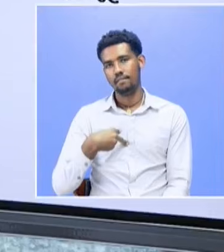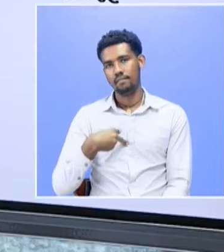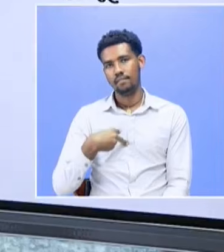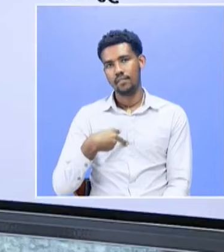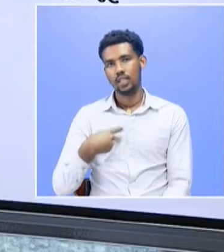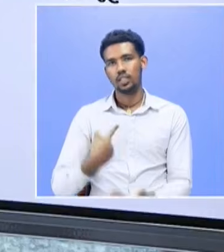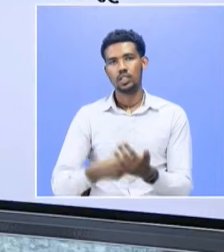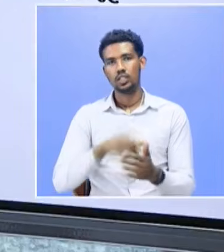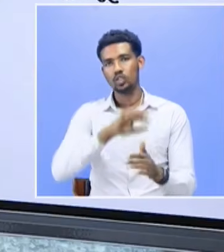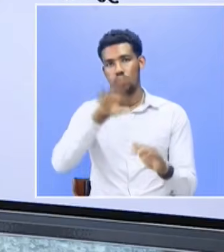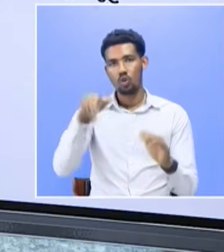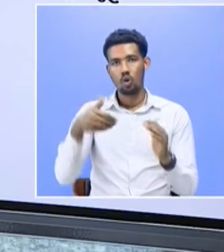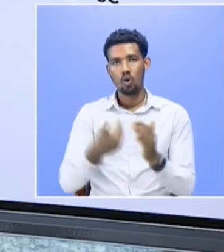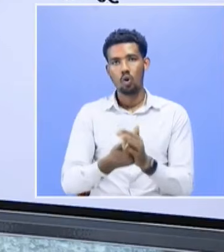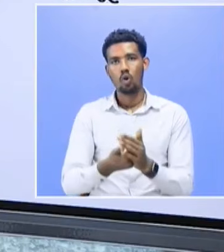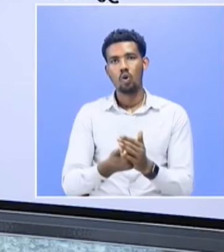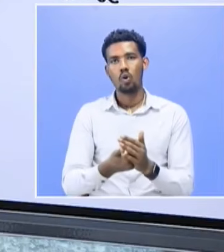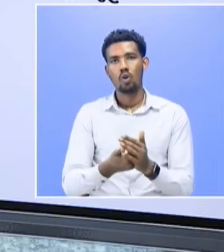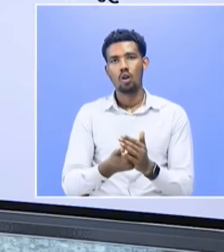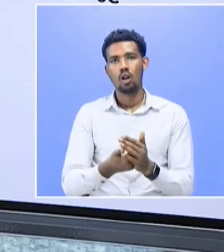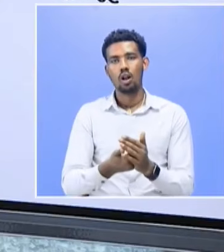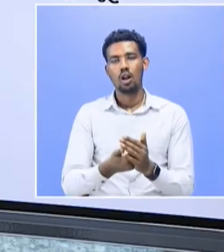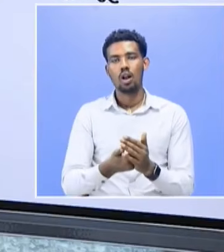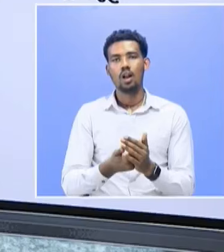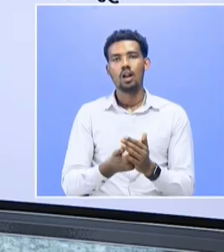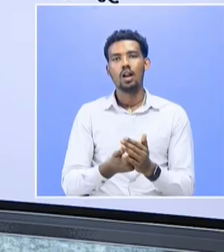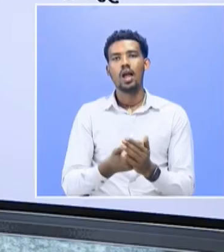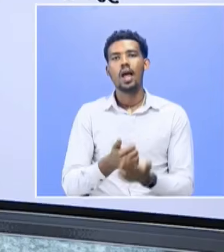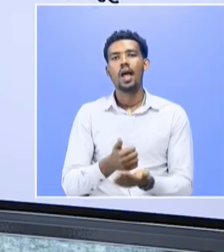These all are helping verbs